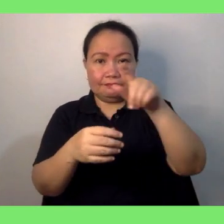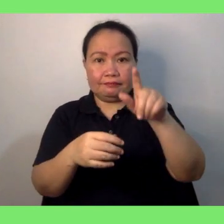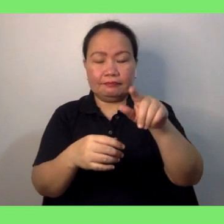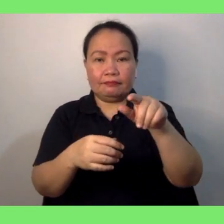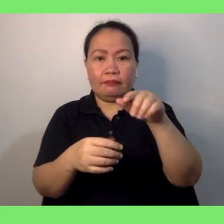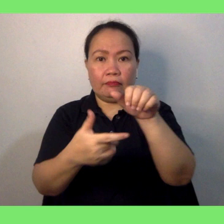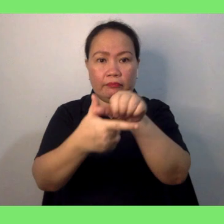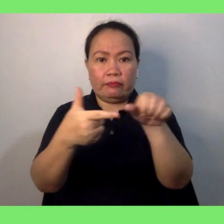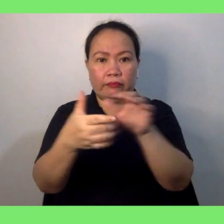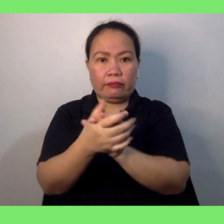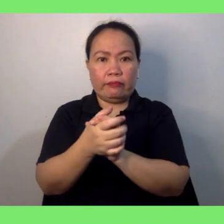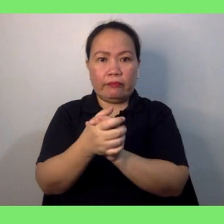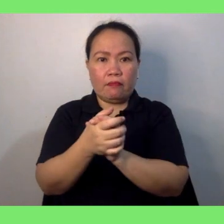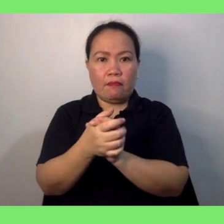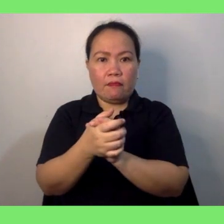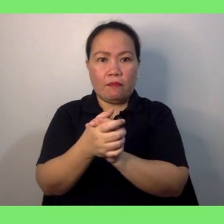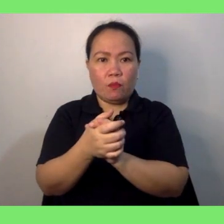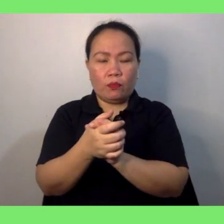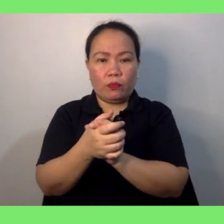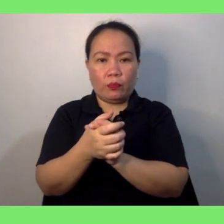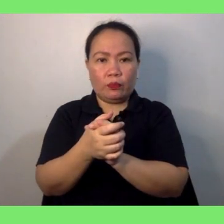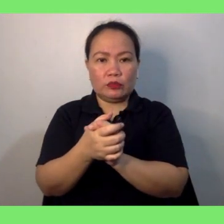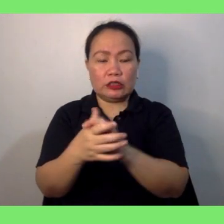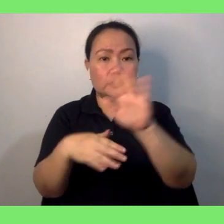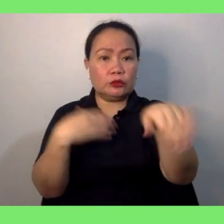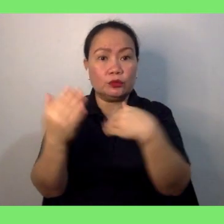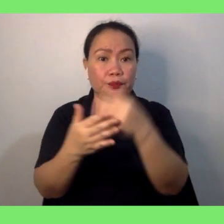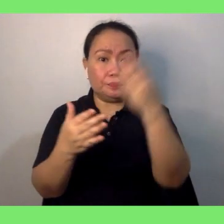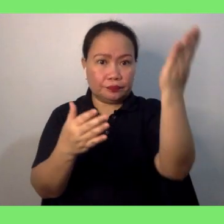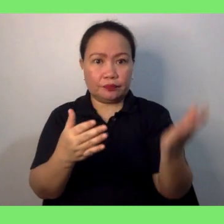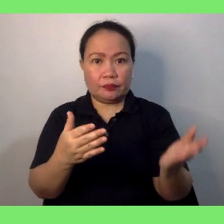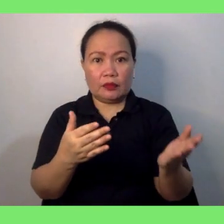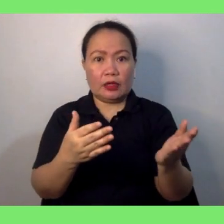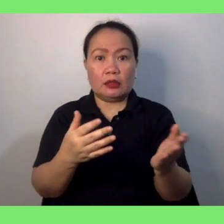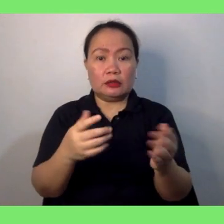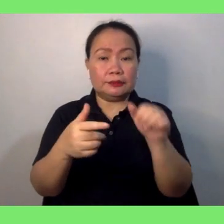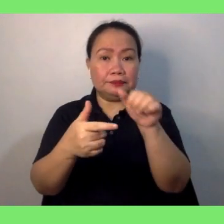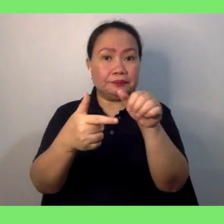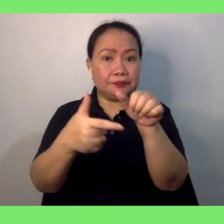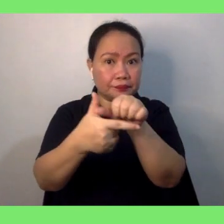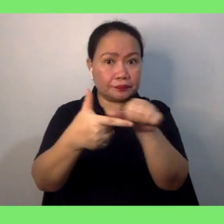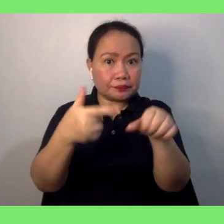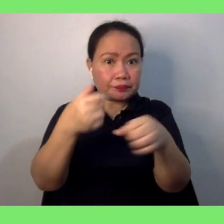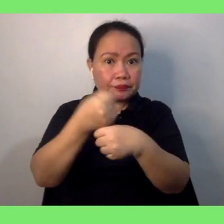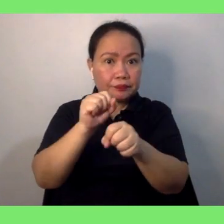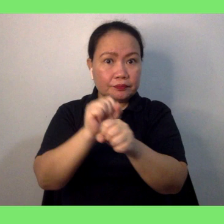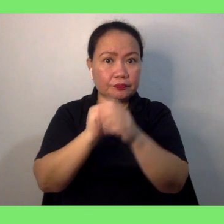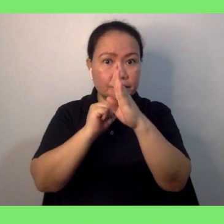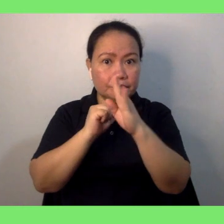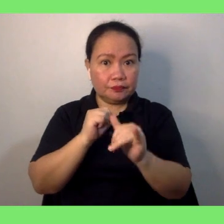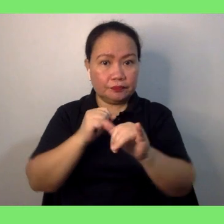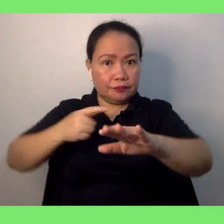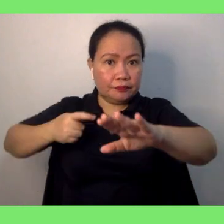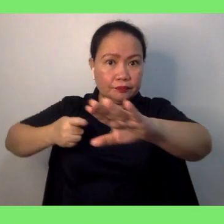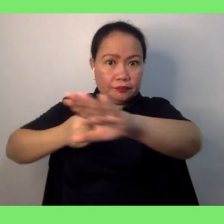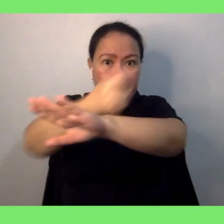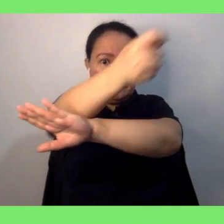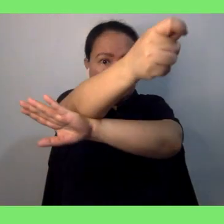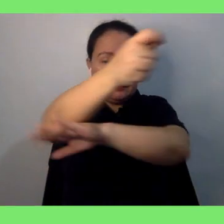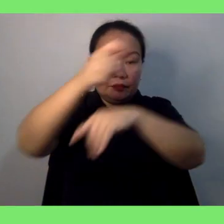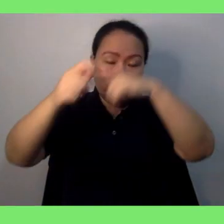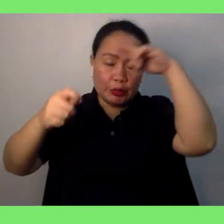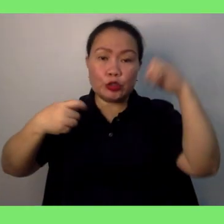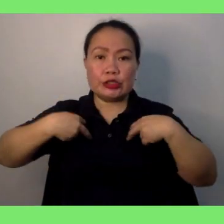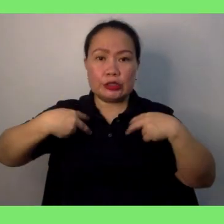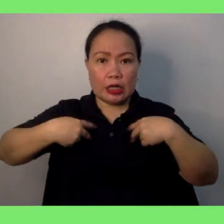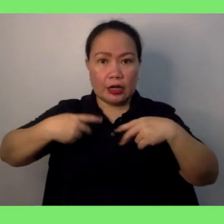Okay? And then we also have exterior angles on the same side, or sa ibang libro, mababasa nyo to, same